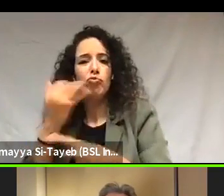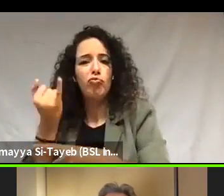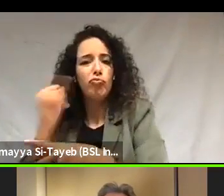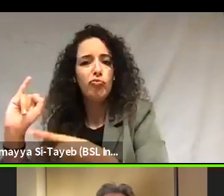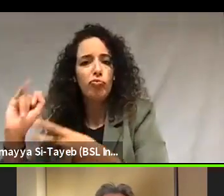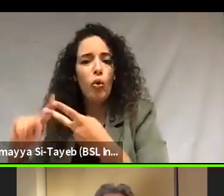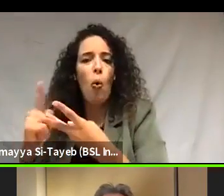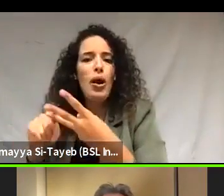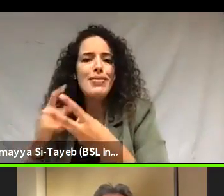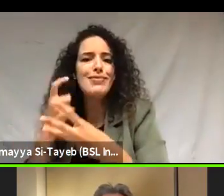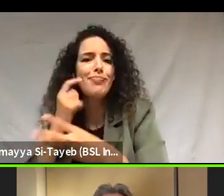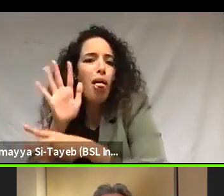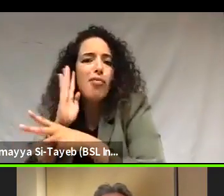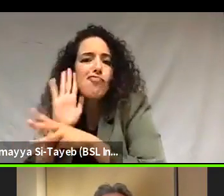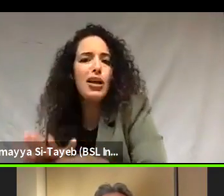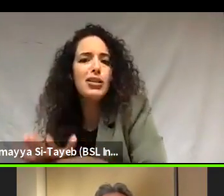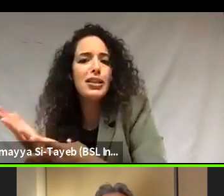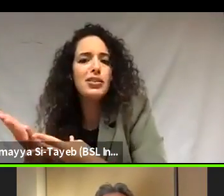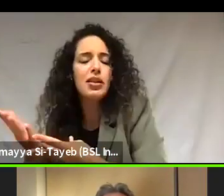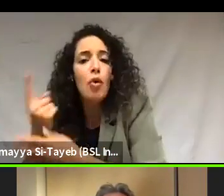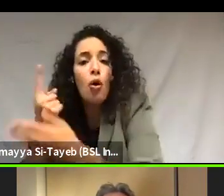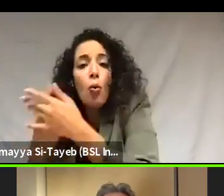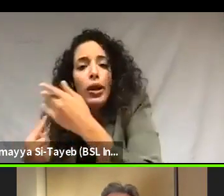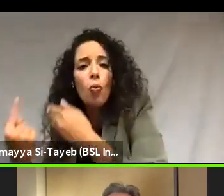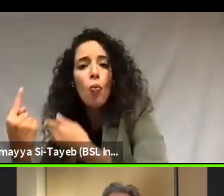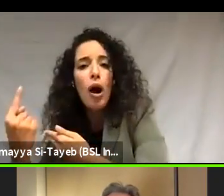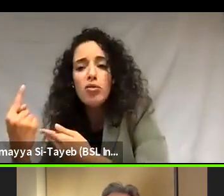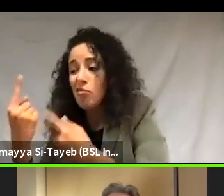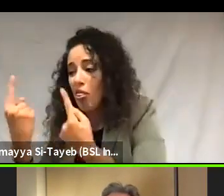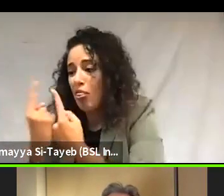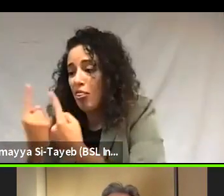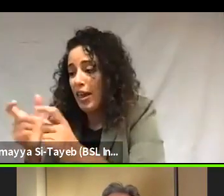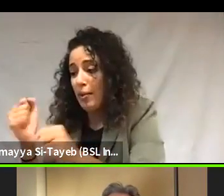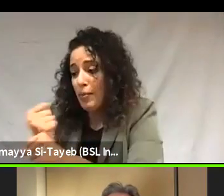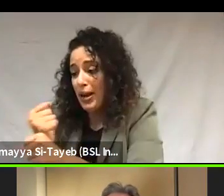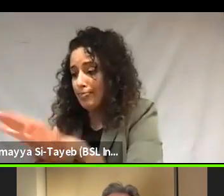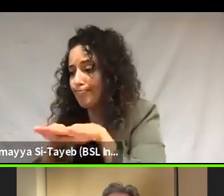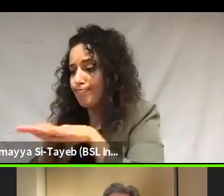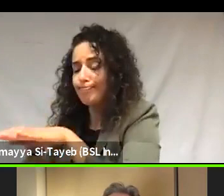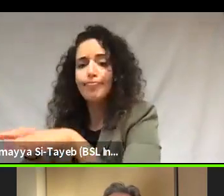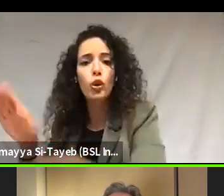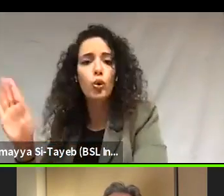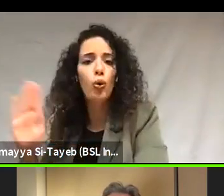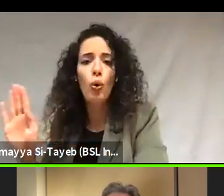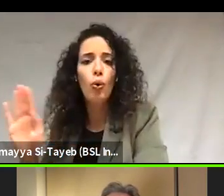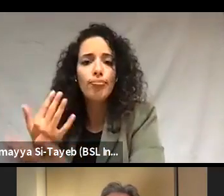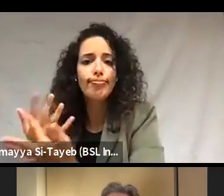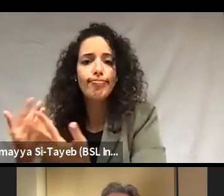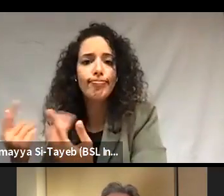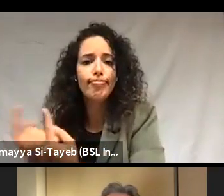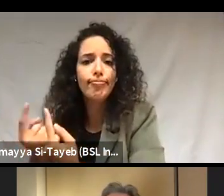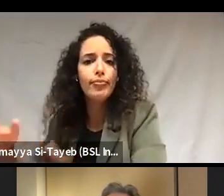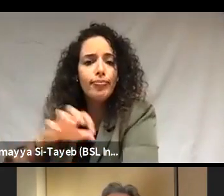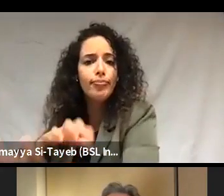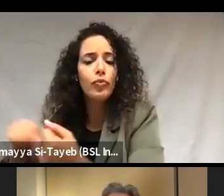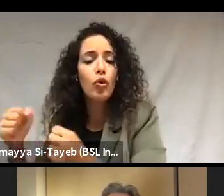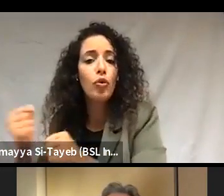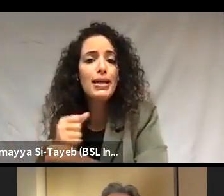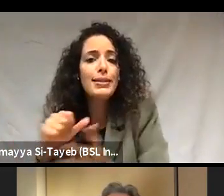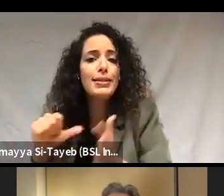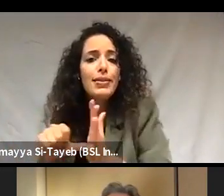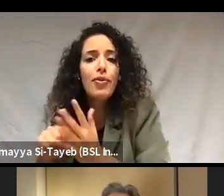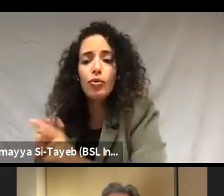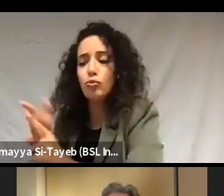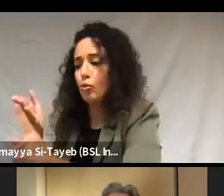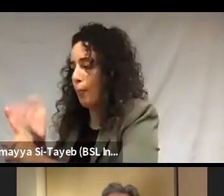racist. But there is no one common denominator, and that makes it quite hard to pin down. And Frank, I think you